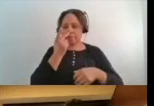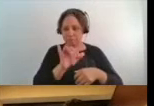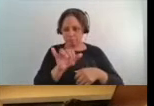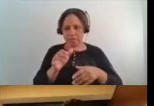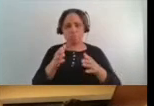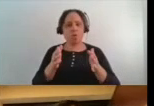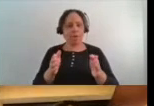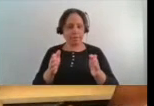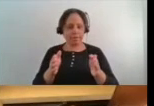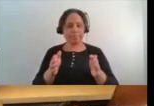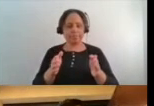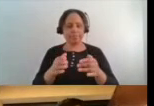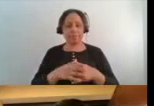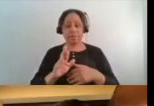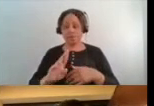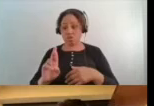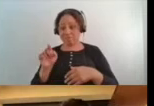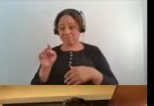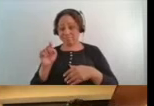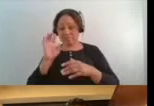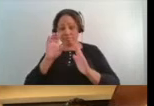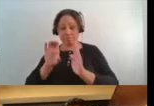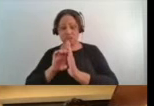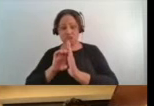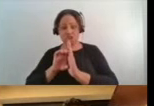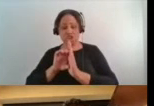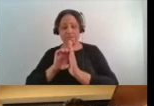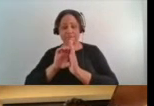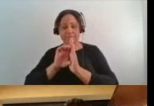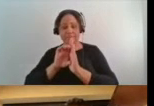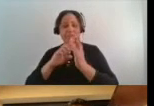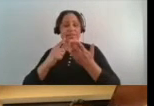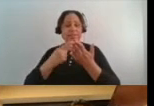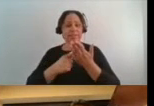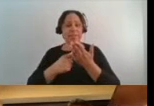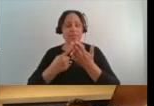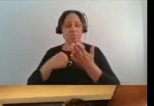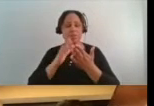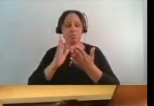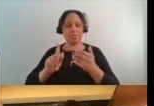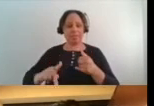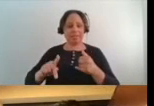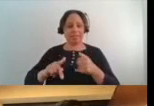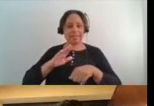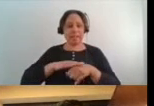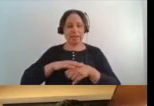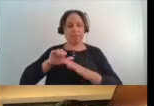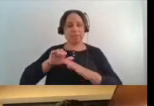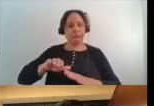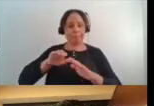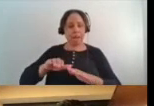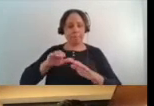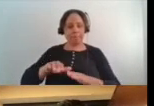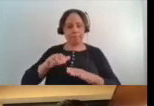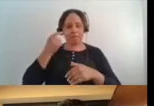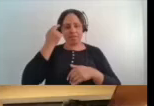to do that. And on the right is just a picture of sometimes we'll put kidneys on pump for deceased donation